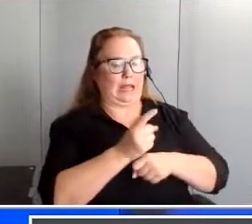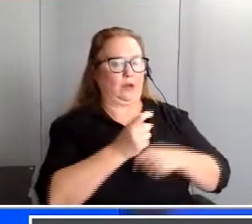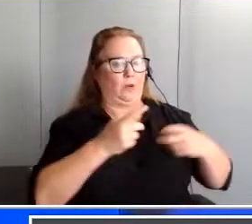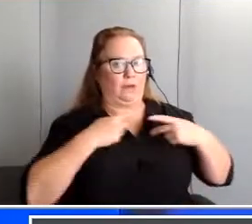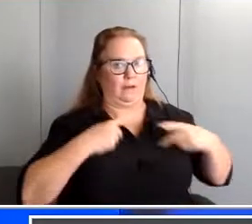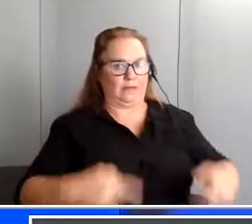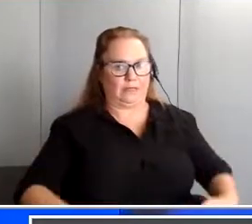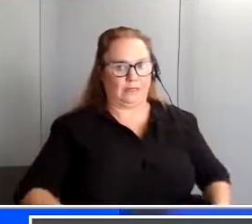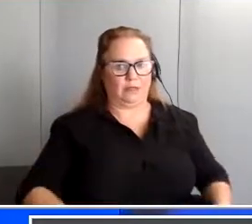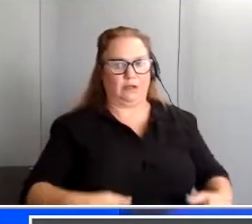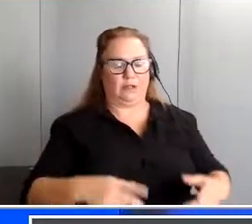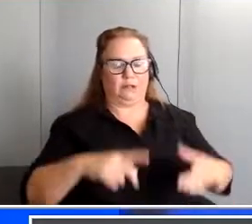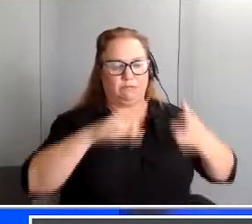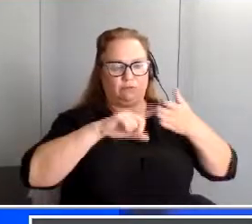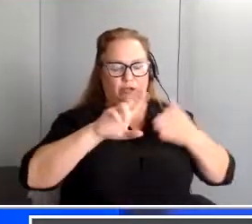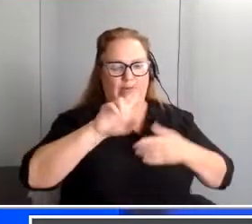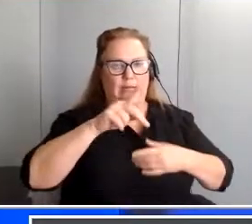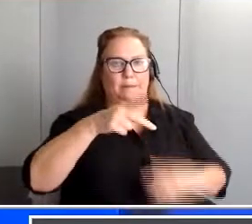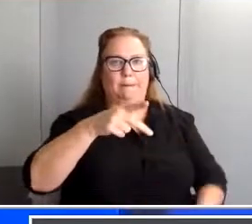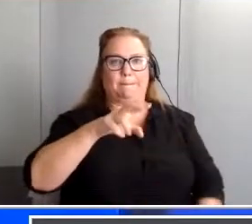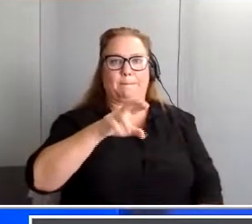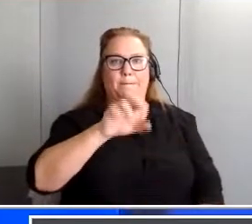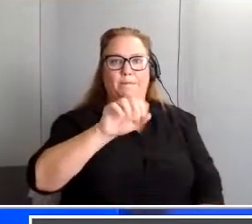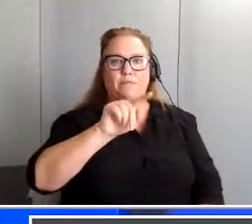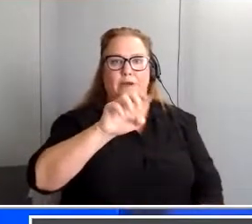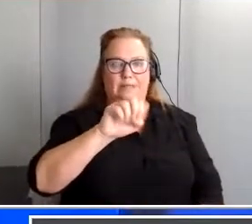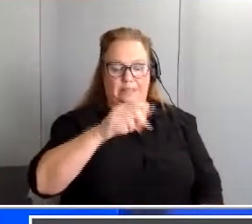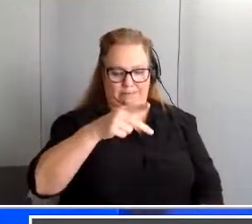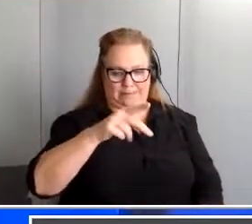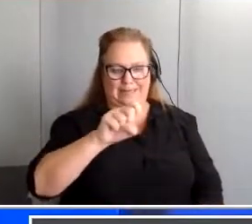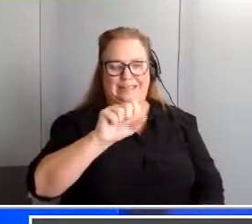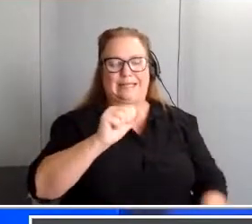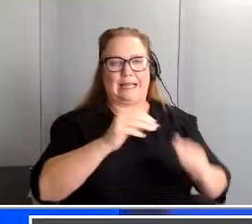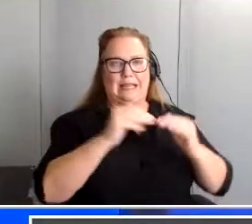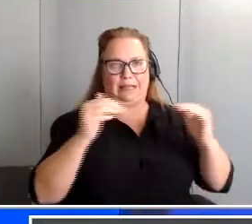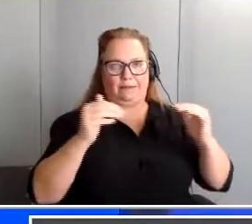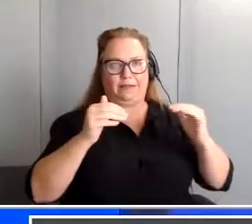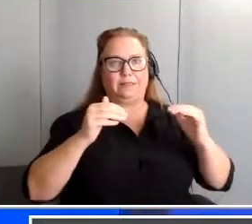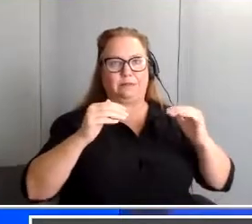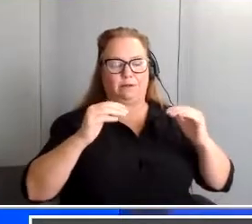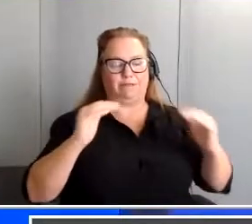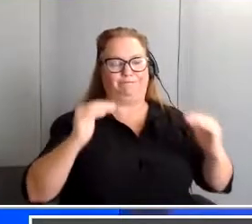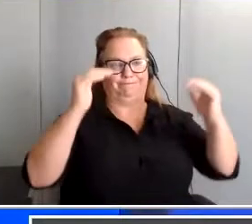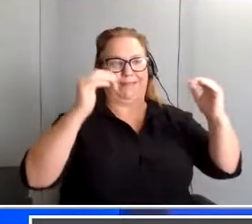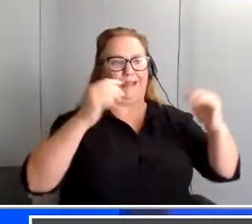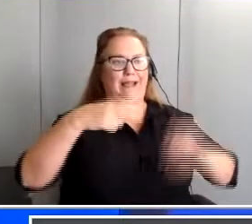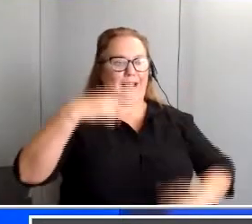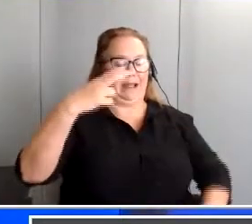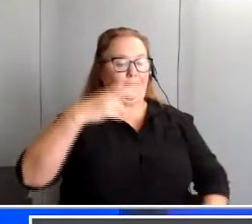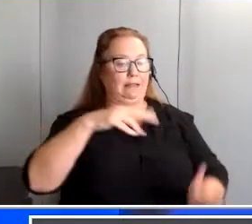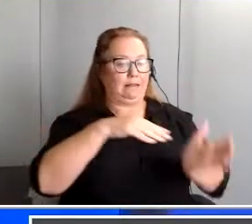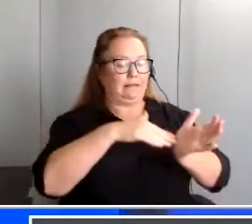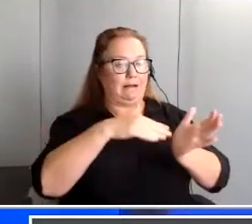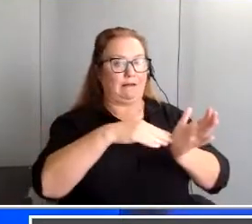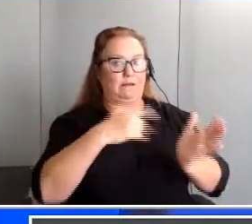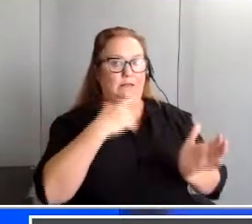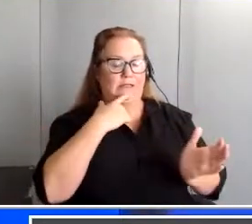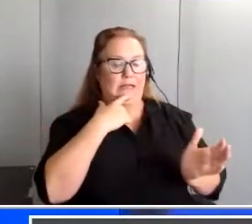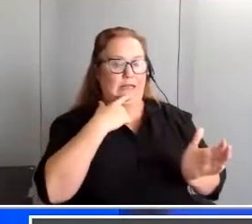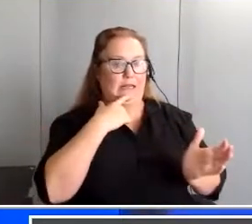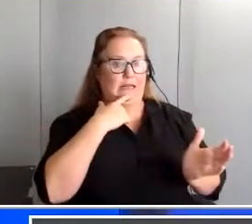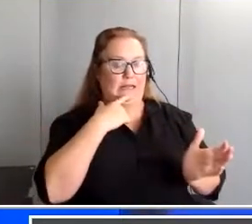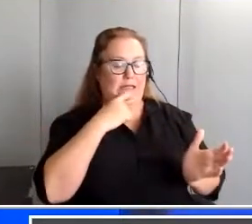routine checkups, and my prostate PSA levels were elevating. The doctor told me, and I asked, well, should I go